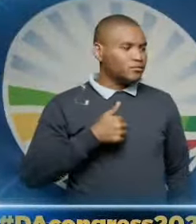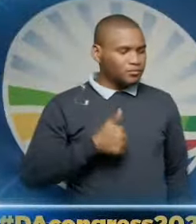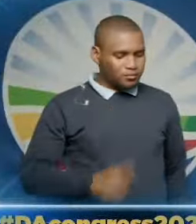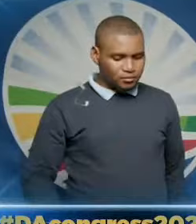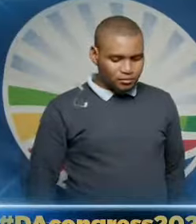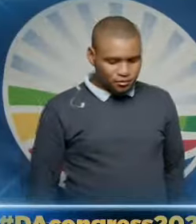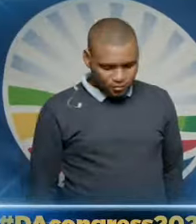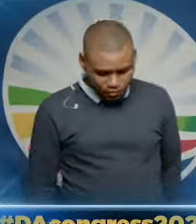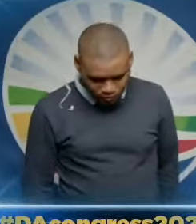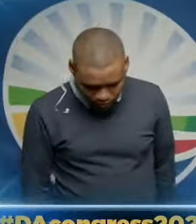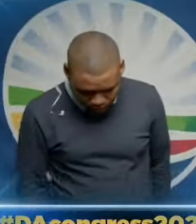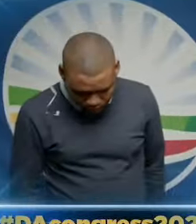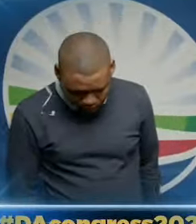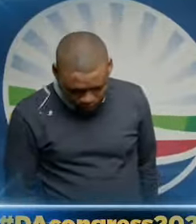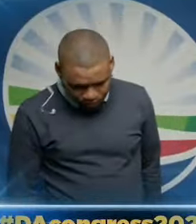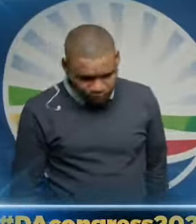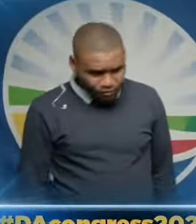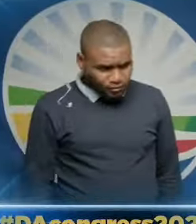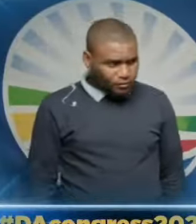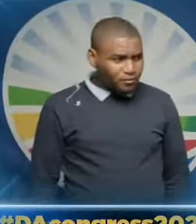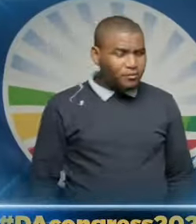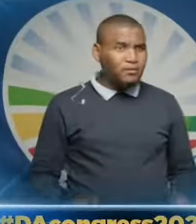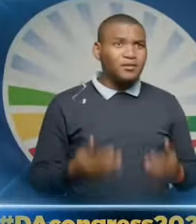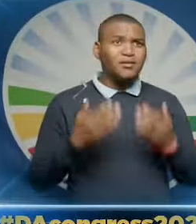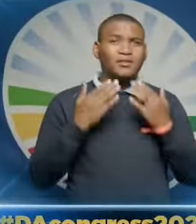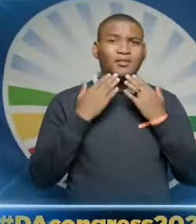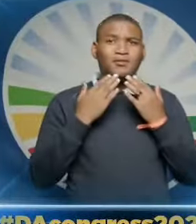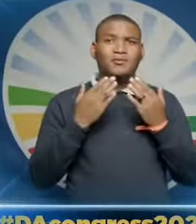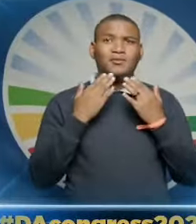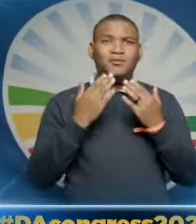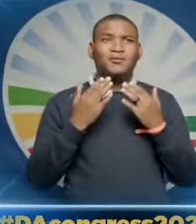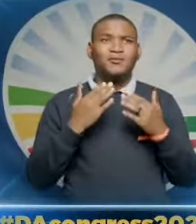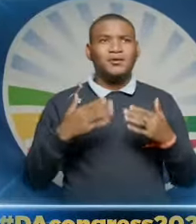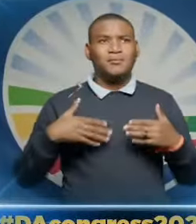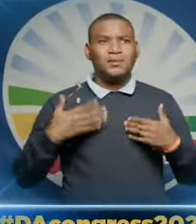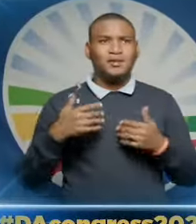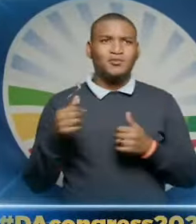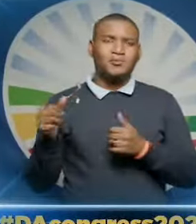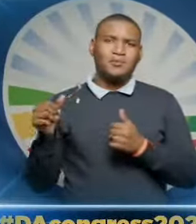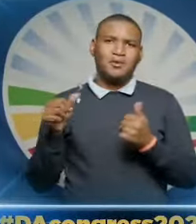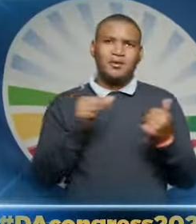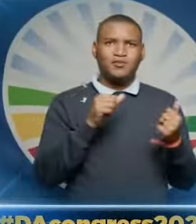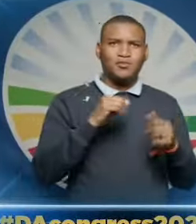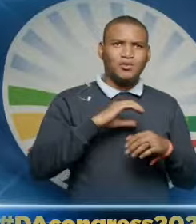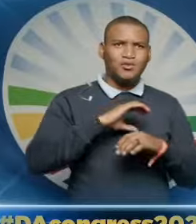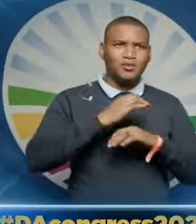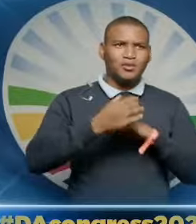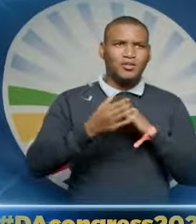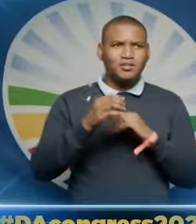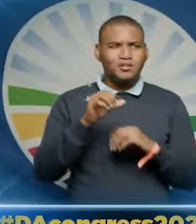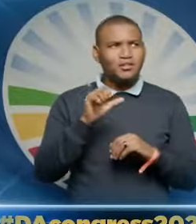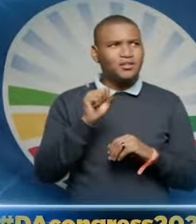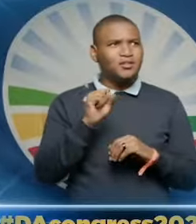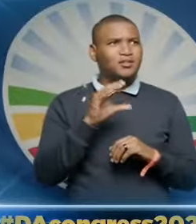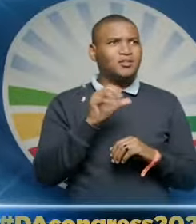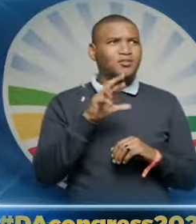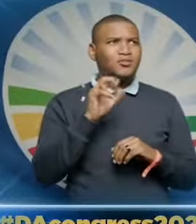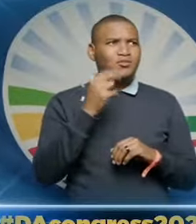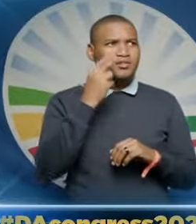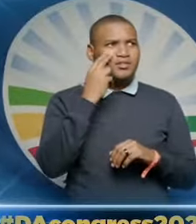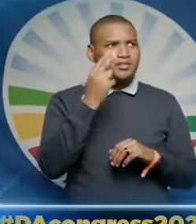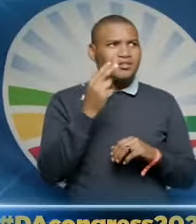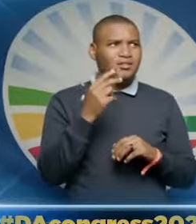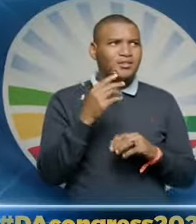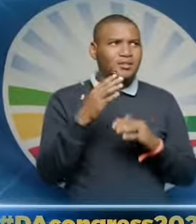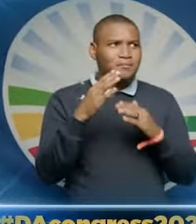Thank you, Naz. Thank you, Regan. I'm glad to be back with you here on the Congress floor. As you can see, delegates aren't